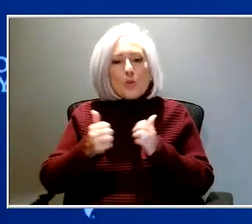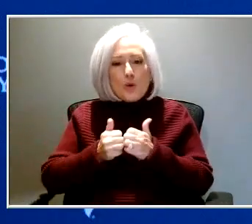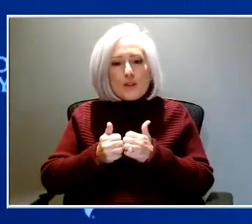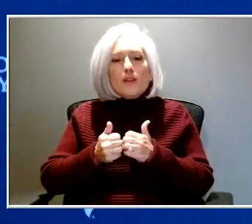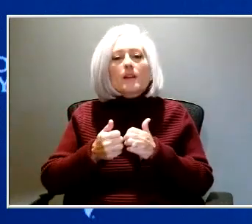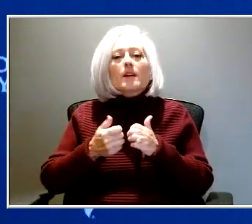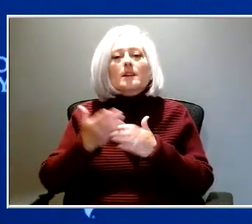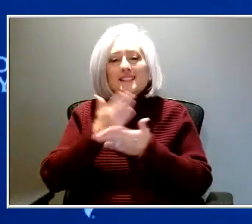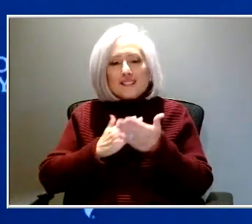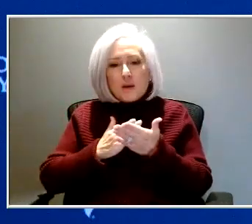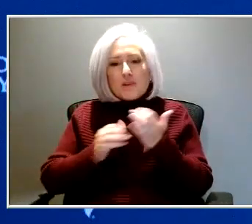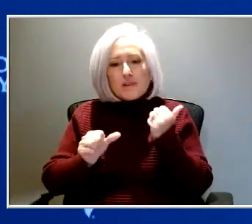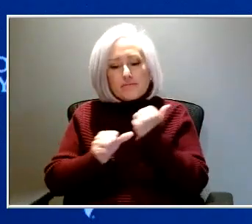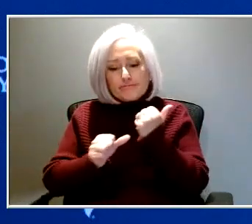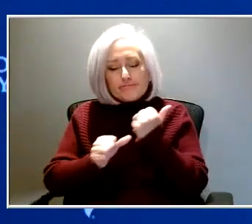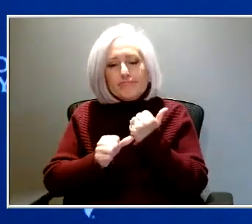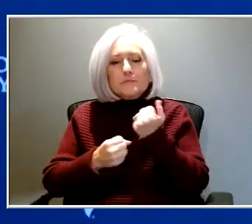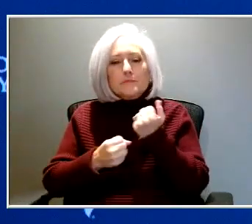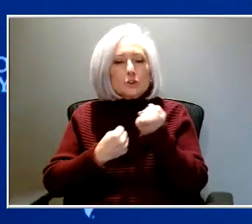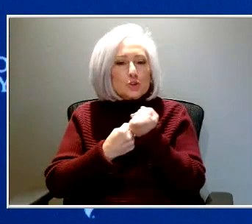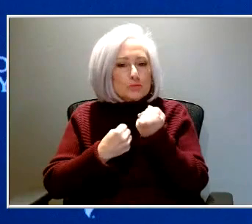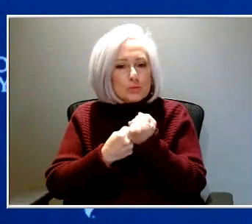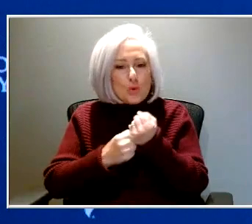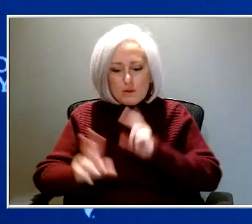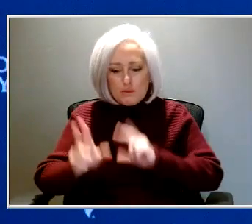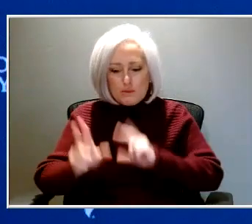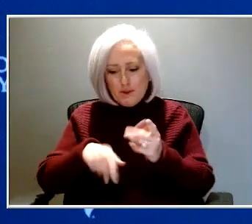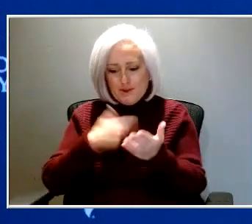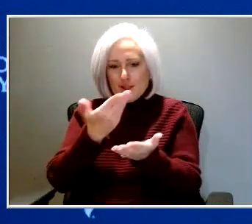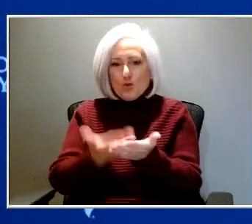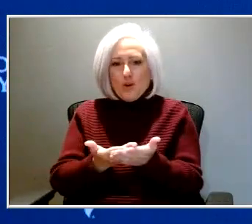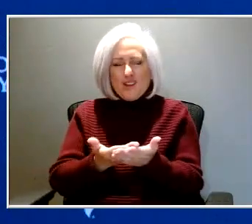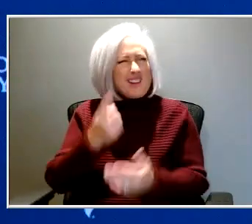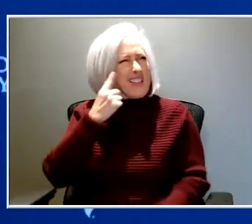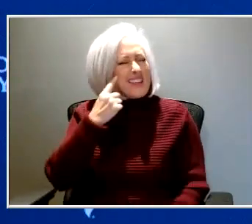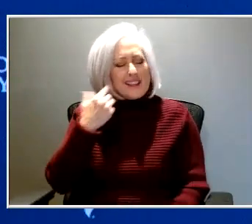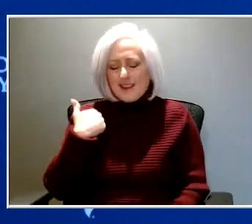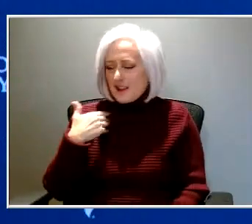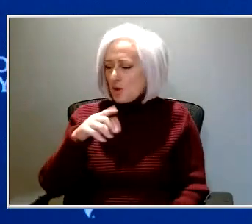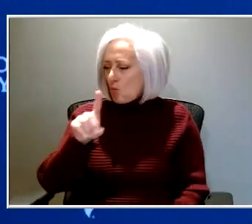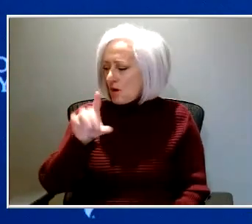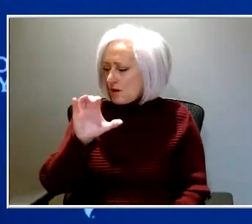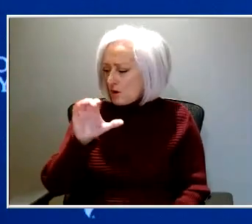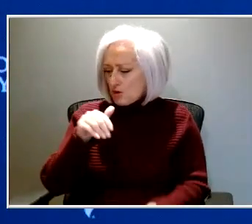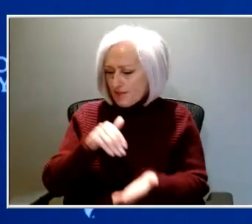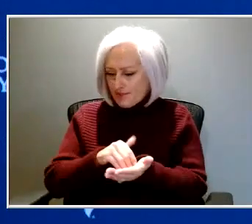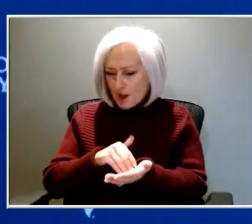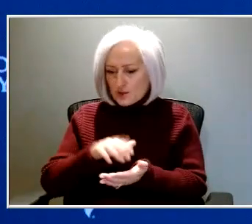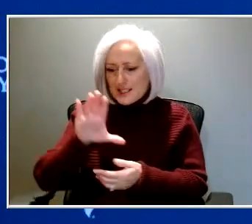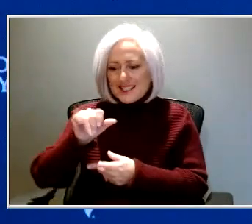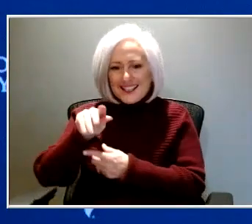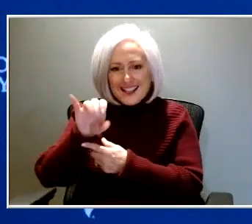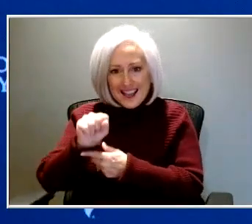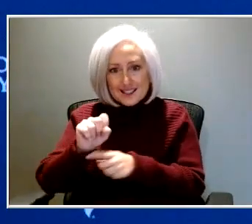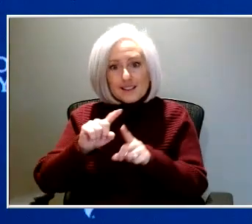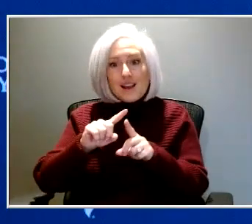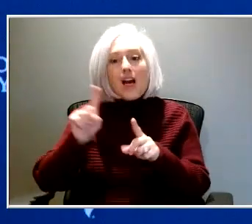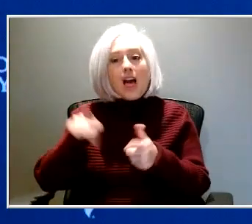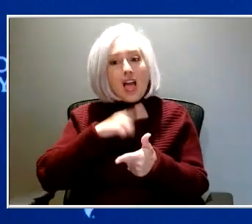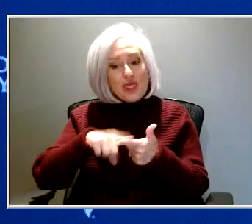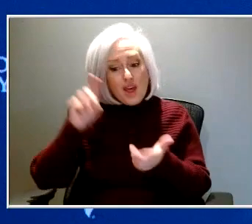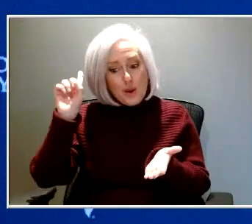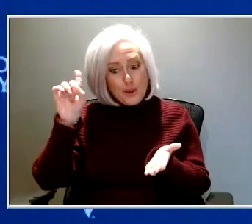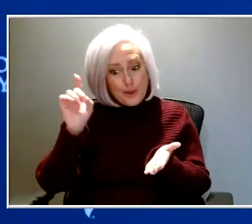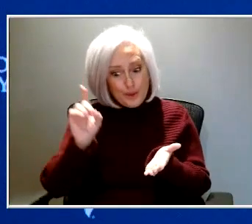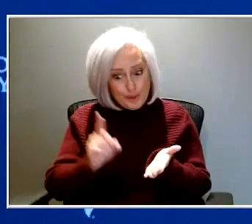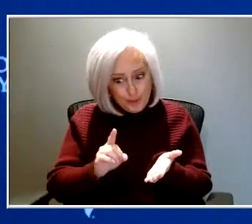They had, I don't remember, 100,000 cases or so, but I could be wrong on that number. But it seemed to die down, and now, unfortunately, they are